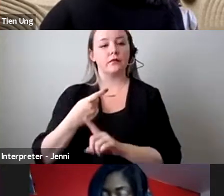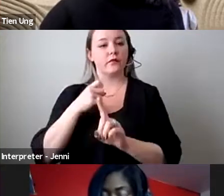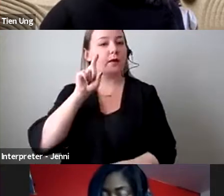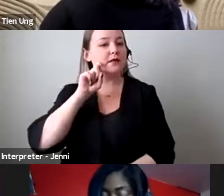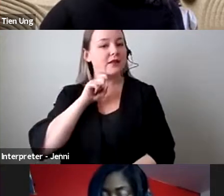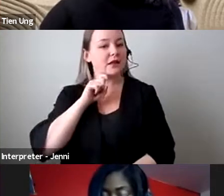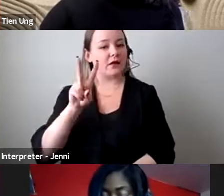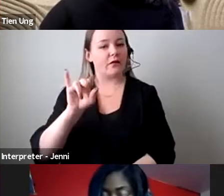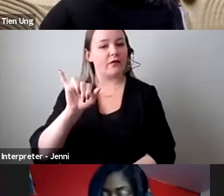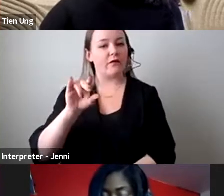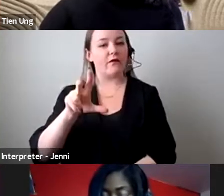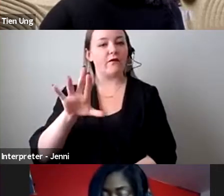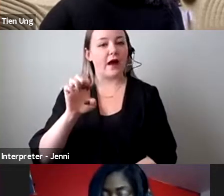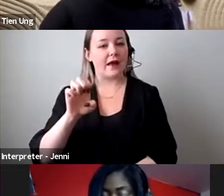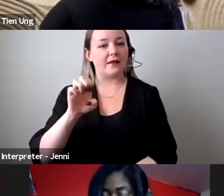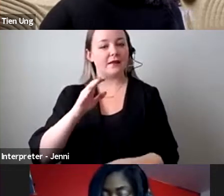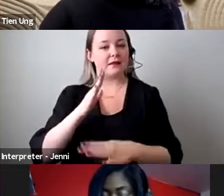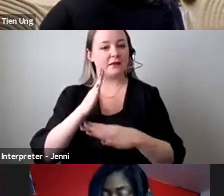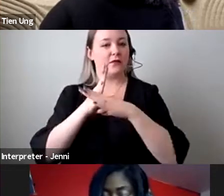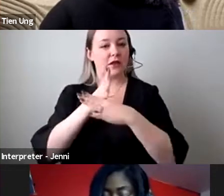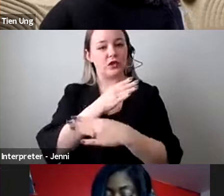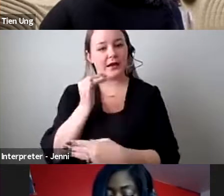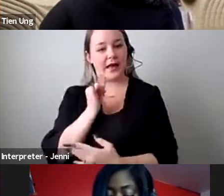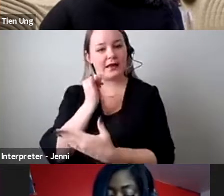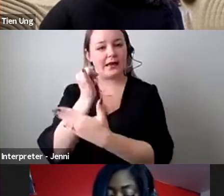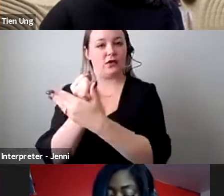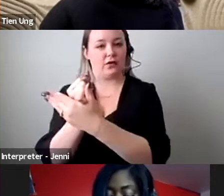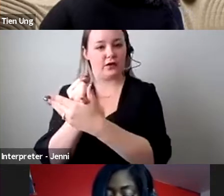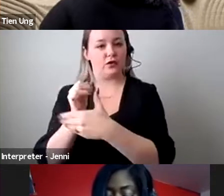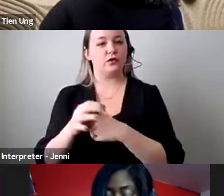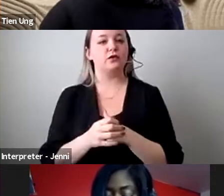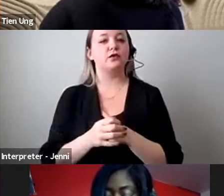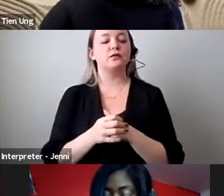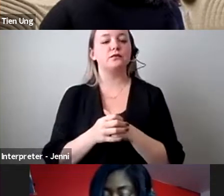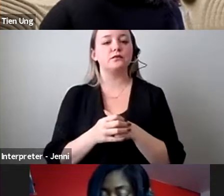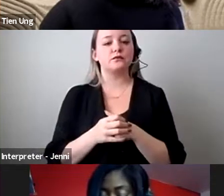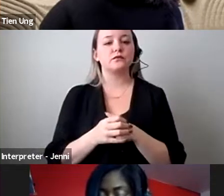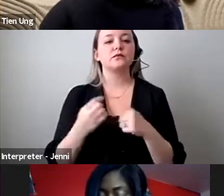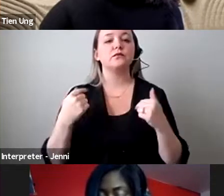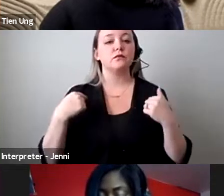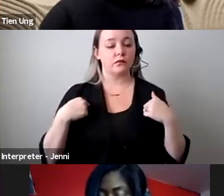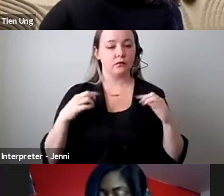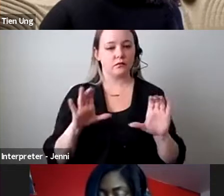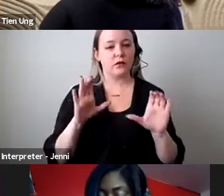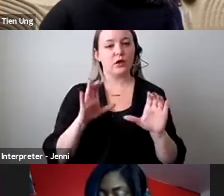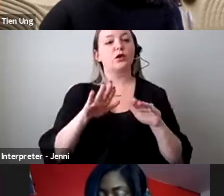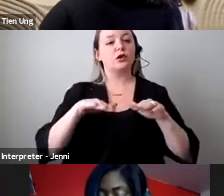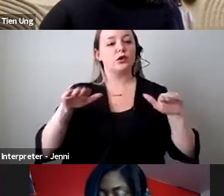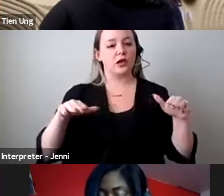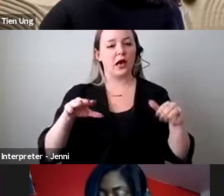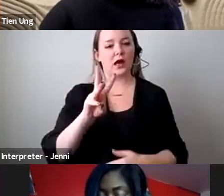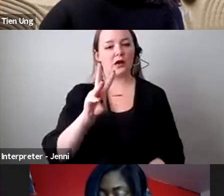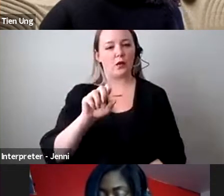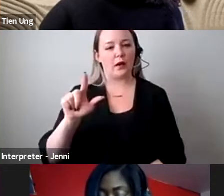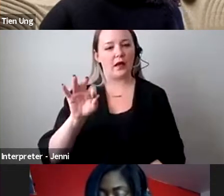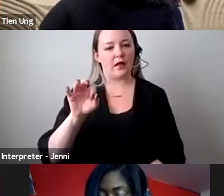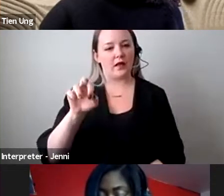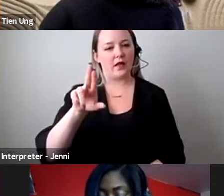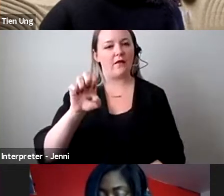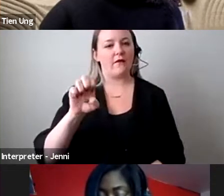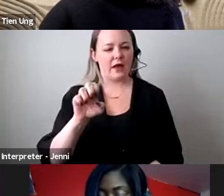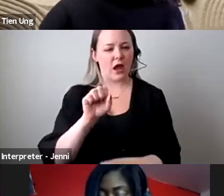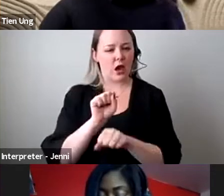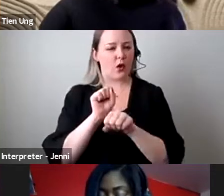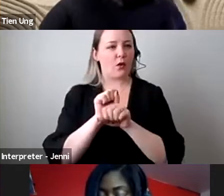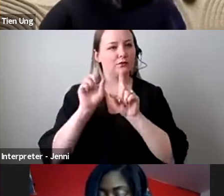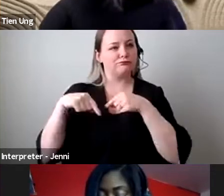prevention. We work north of Boston. I've done child welfare and domestic violence work for about 20 years